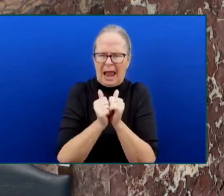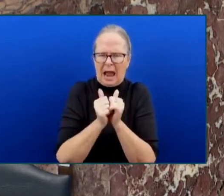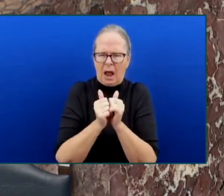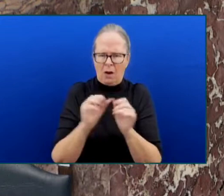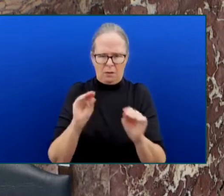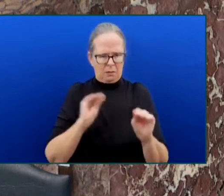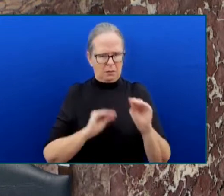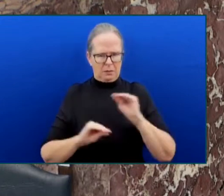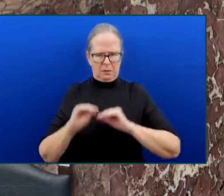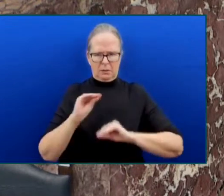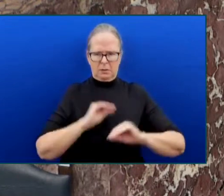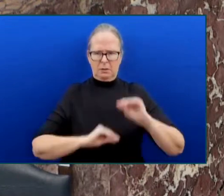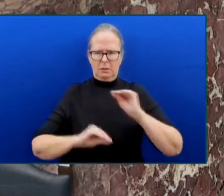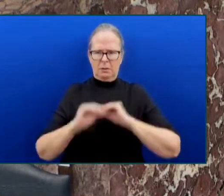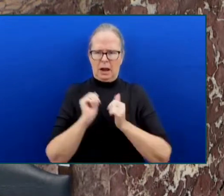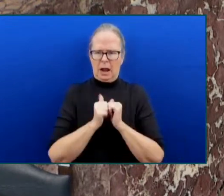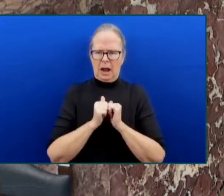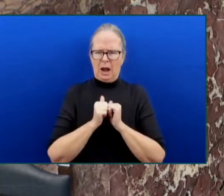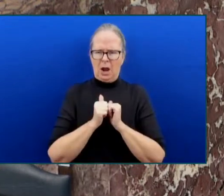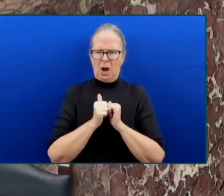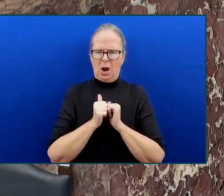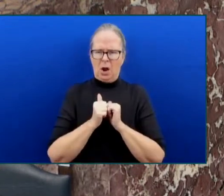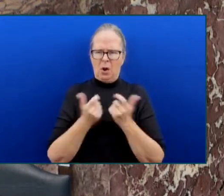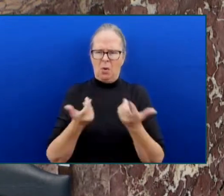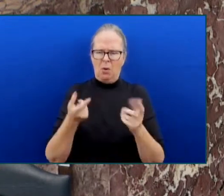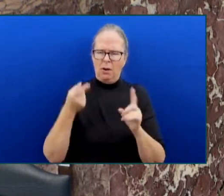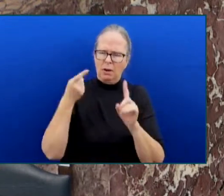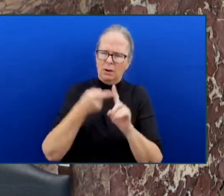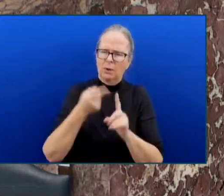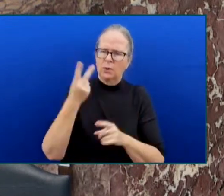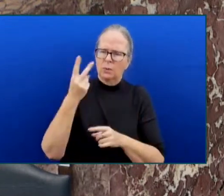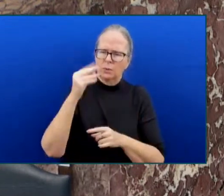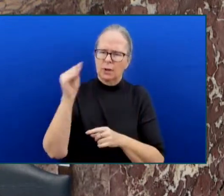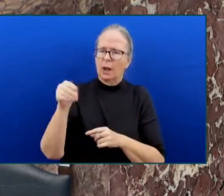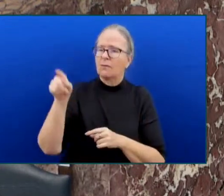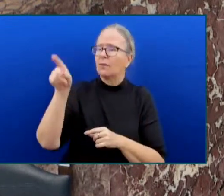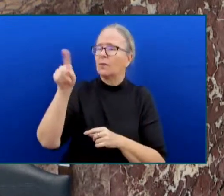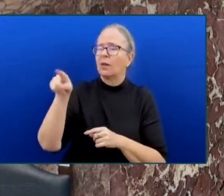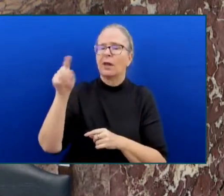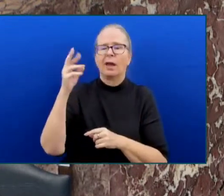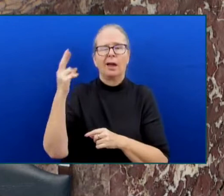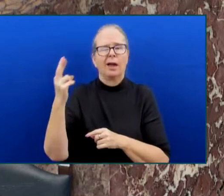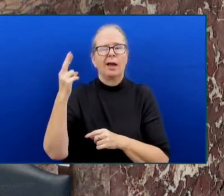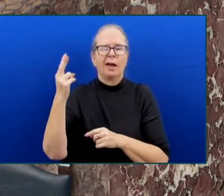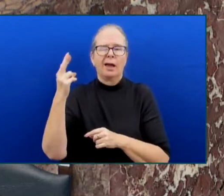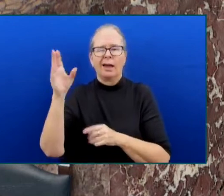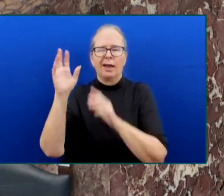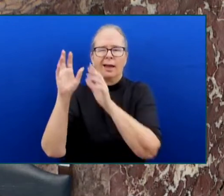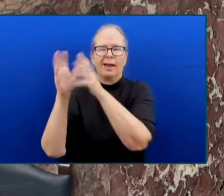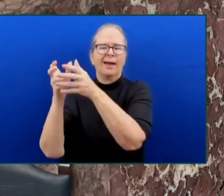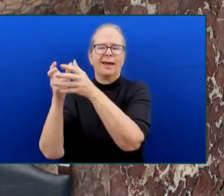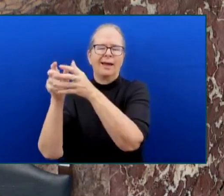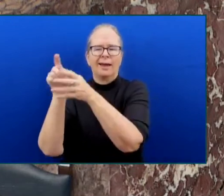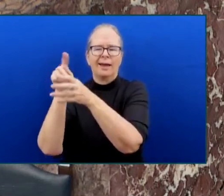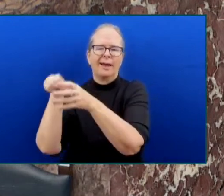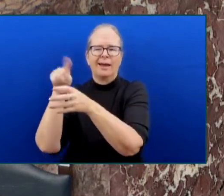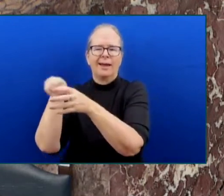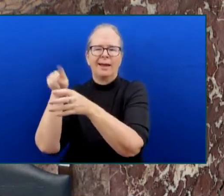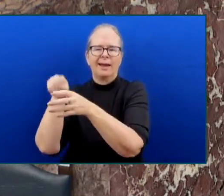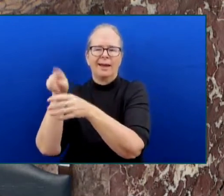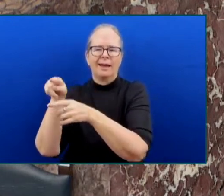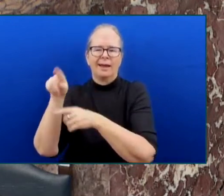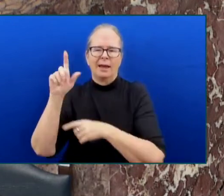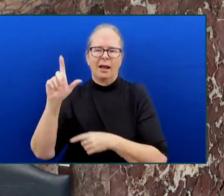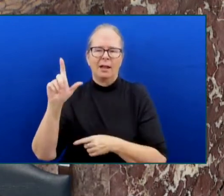2% of the friends of this House. LNG Canada was given the largest PST